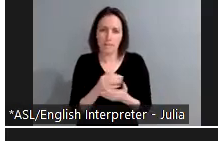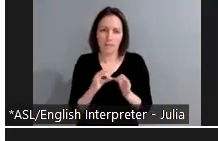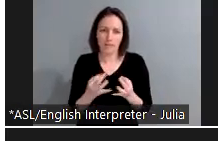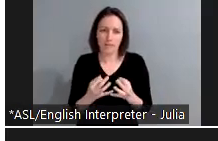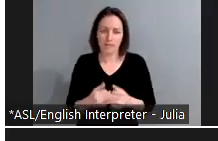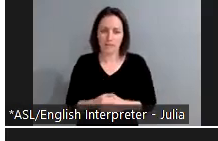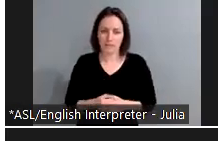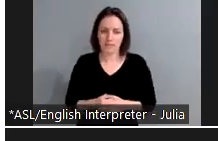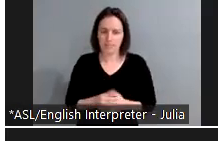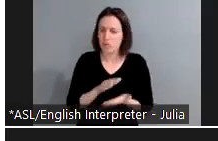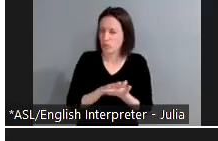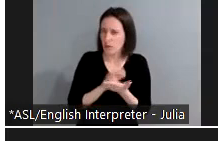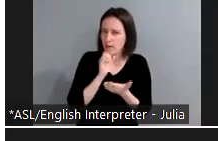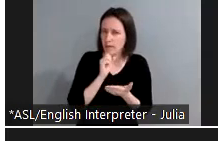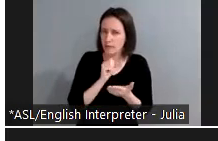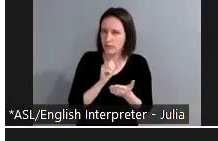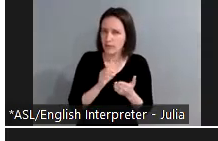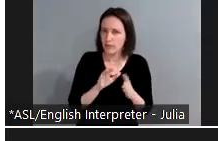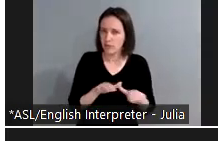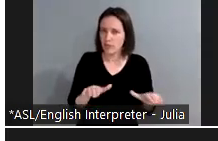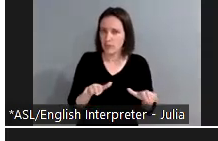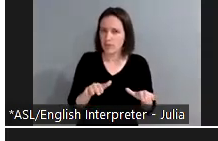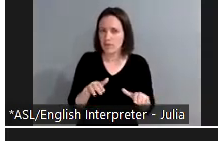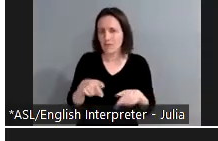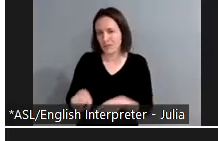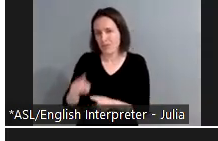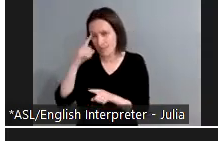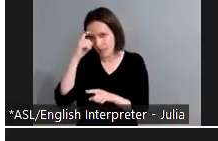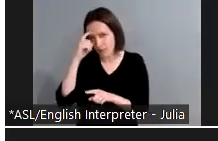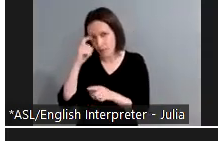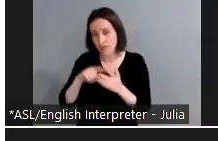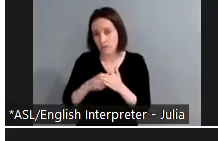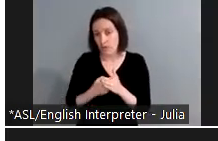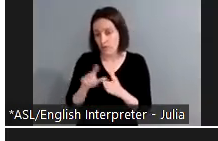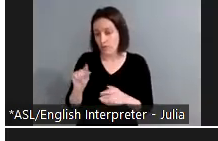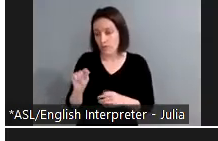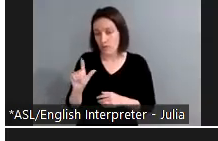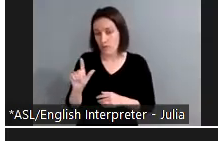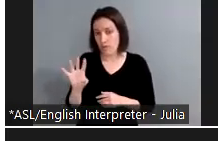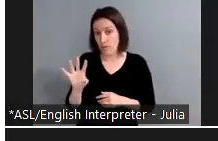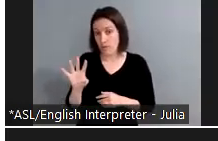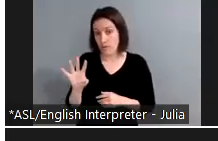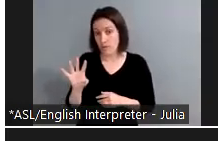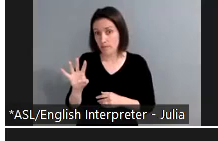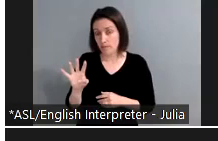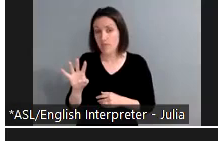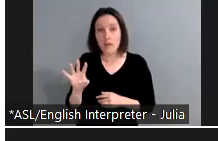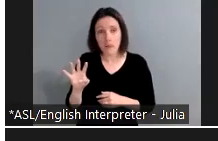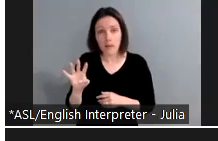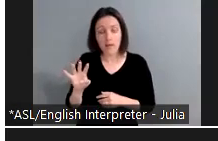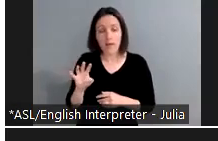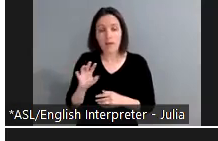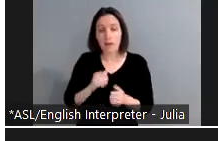school-age children over the summer months, beginning in 2024. Under the